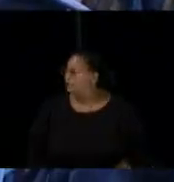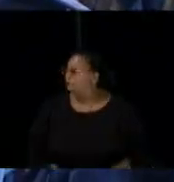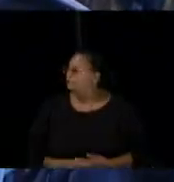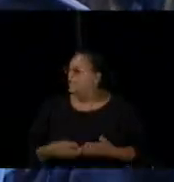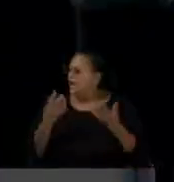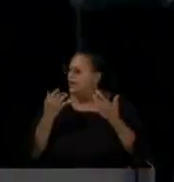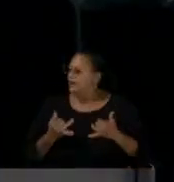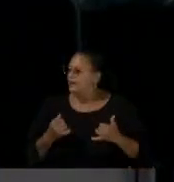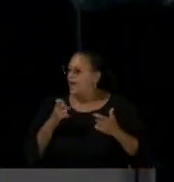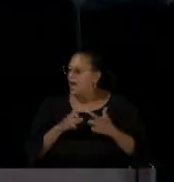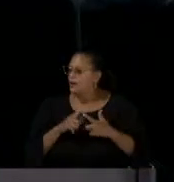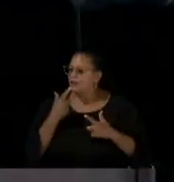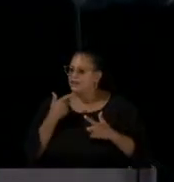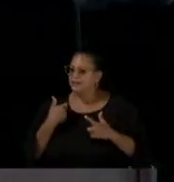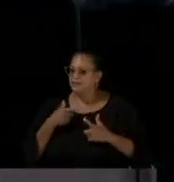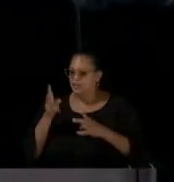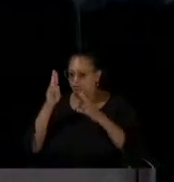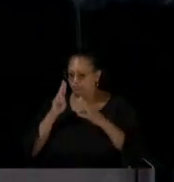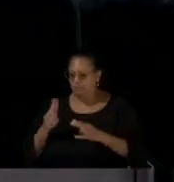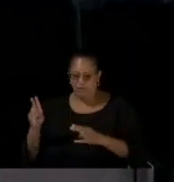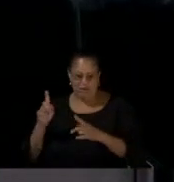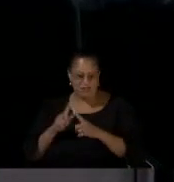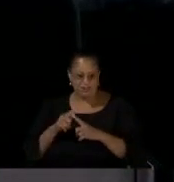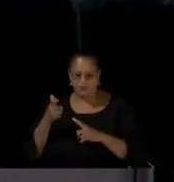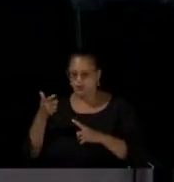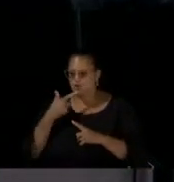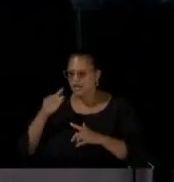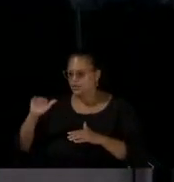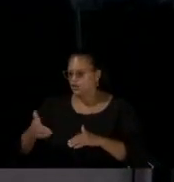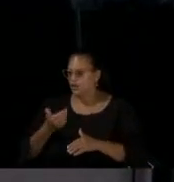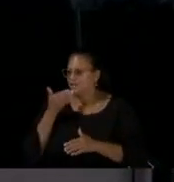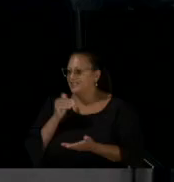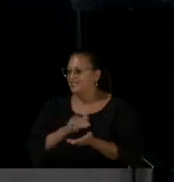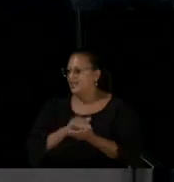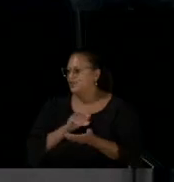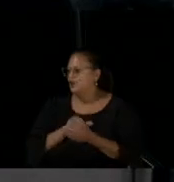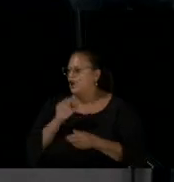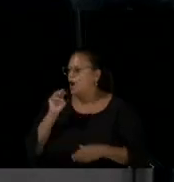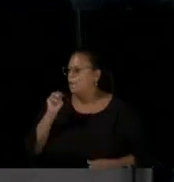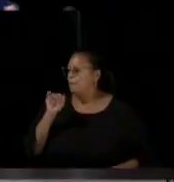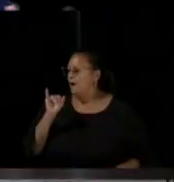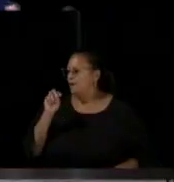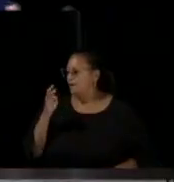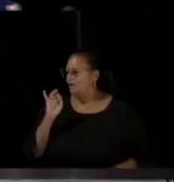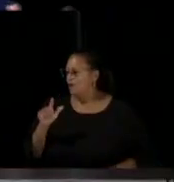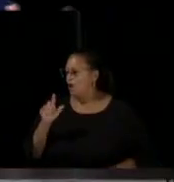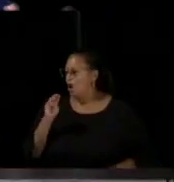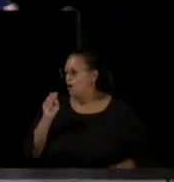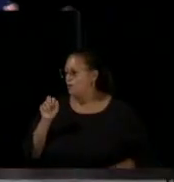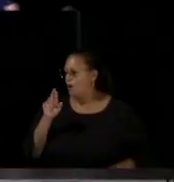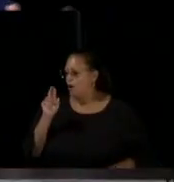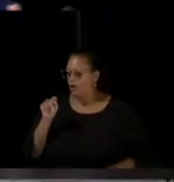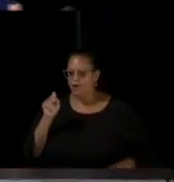And now it is my distinct privilege to introduce Dr. Michael Martorano, our superintendent of schools.